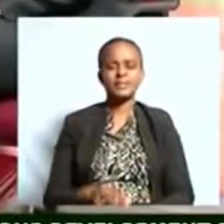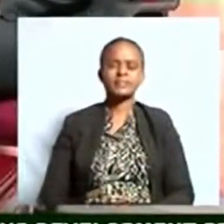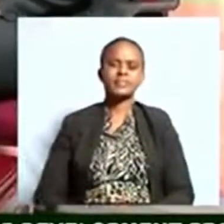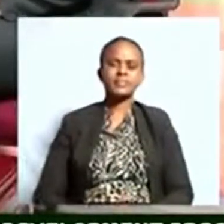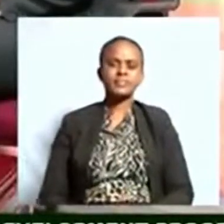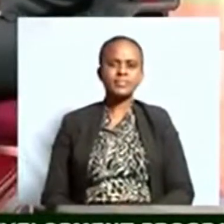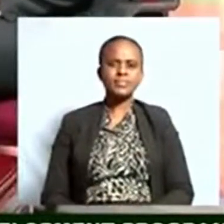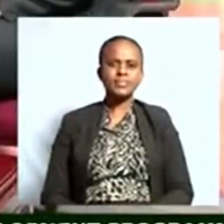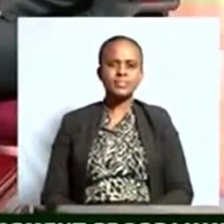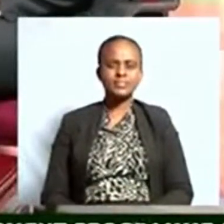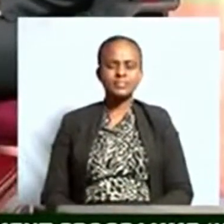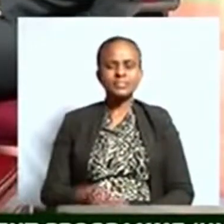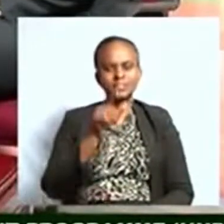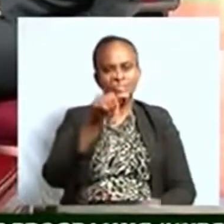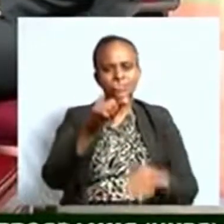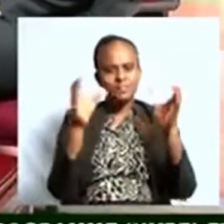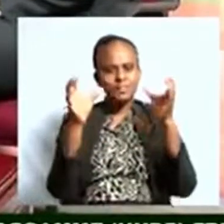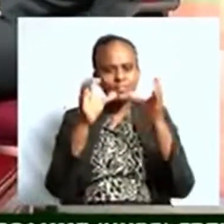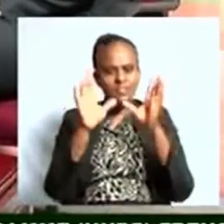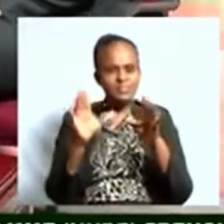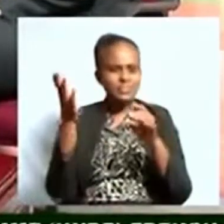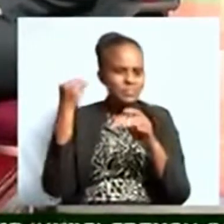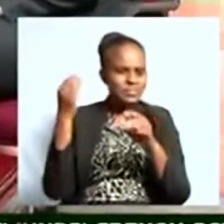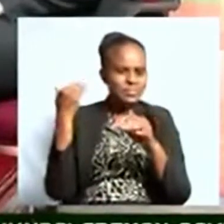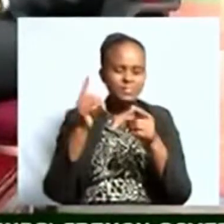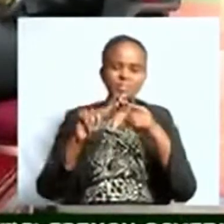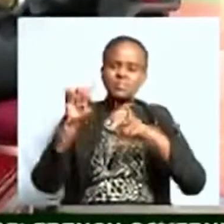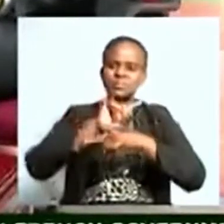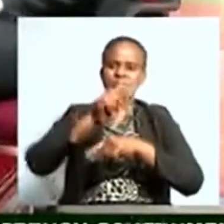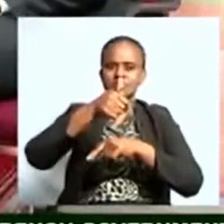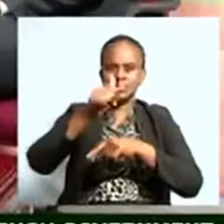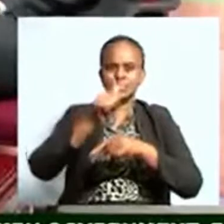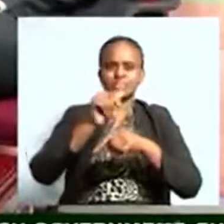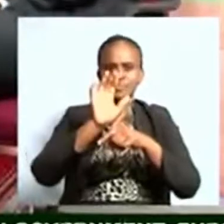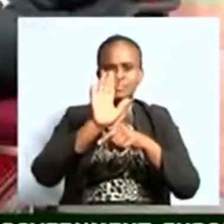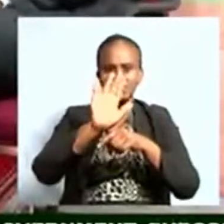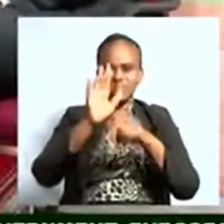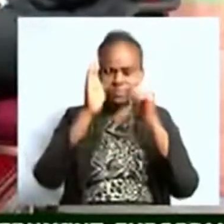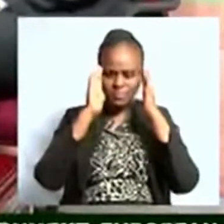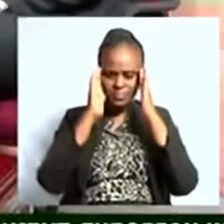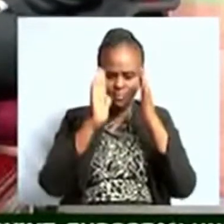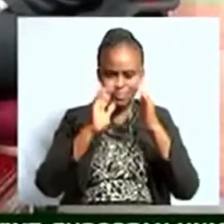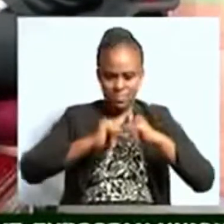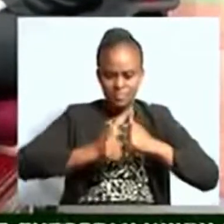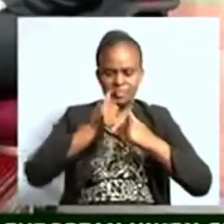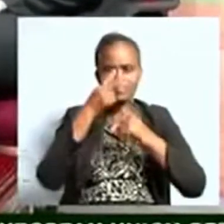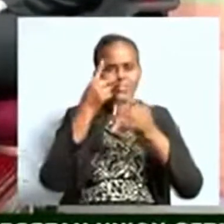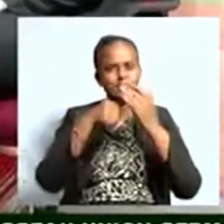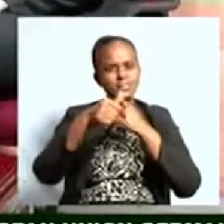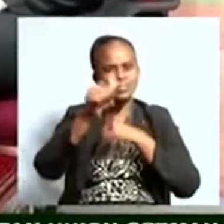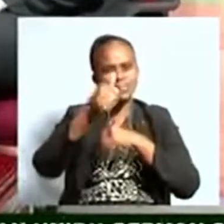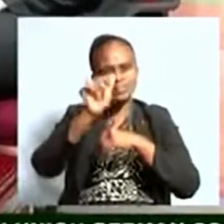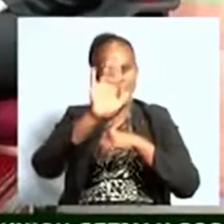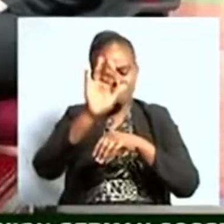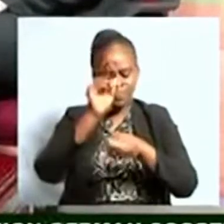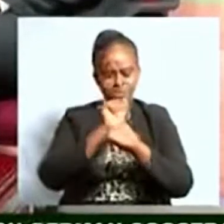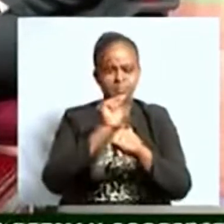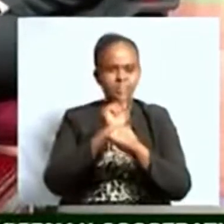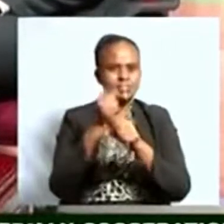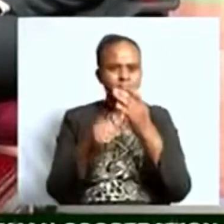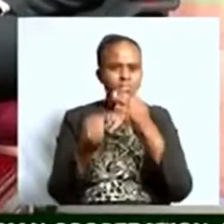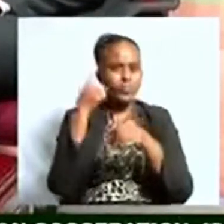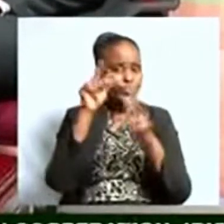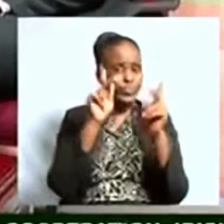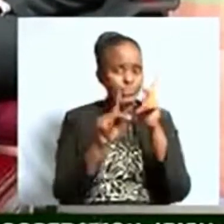as a councillor back then, and today, our area of focus, we want to see what you've done and what you're yet to do for the